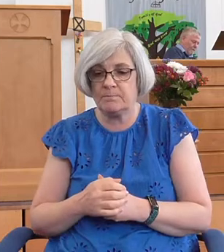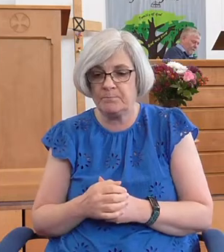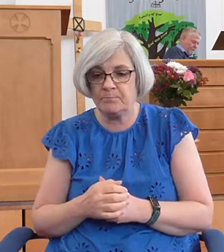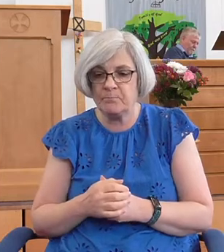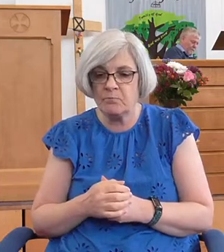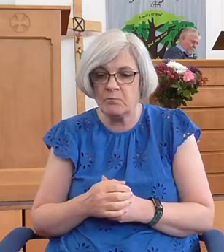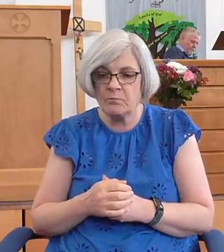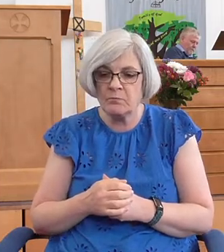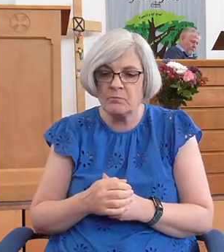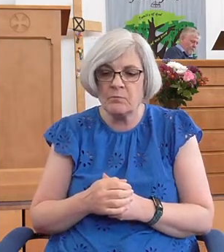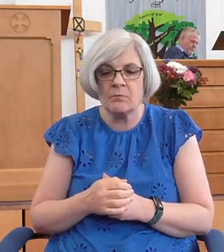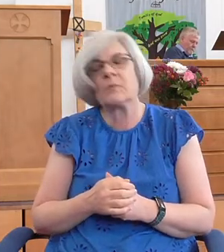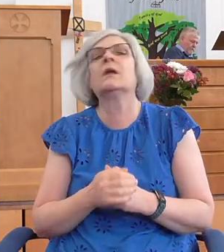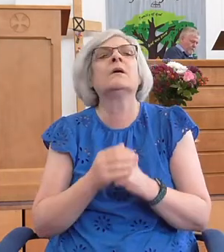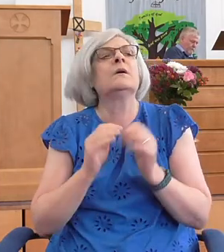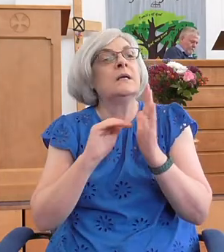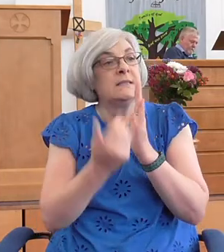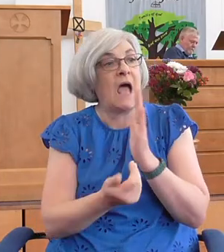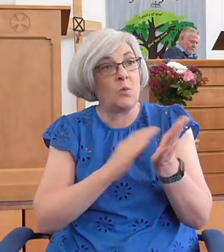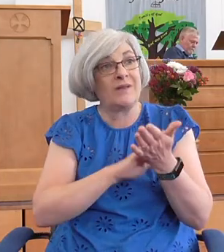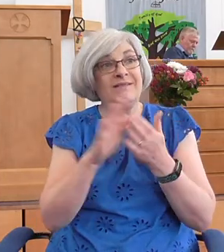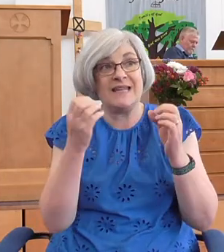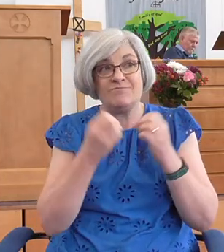Then we fast forward to